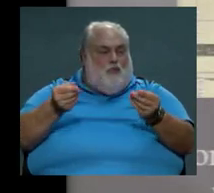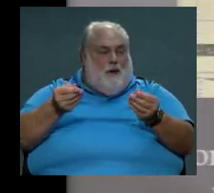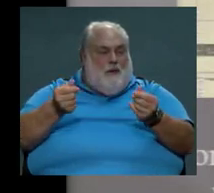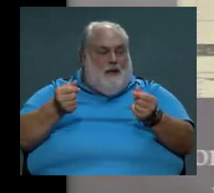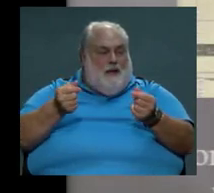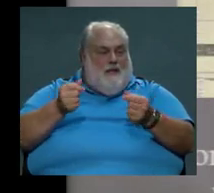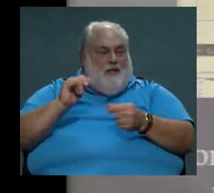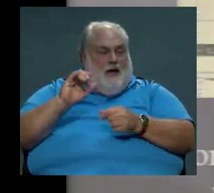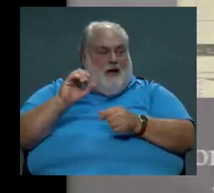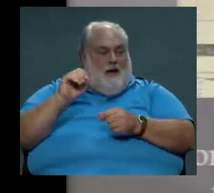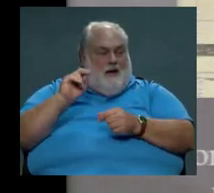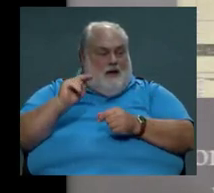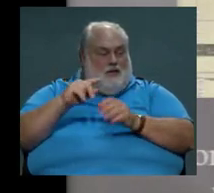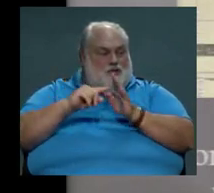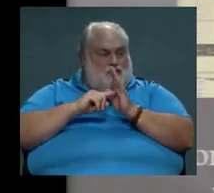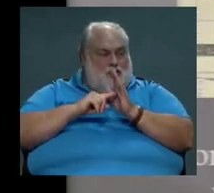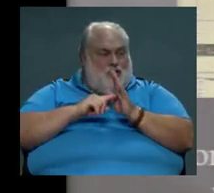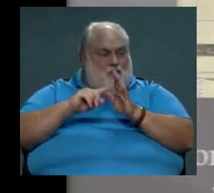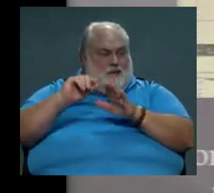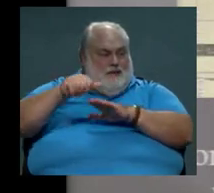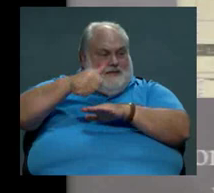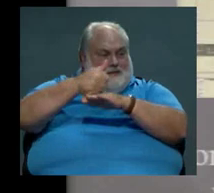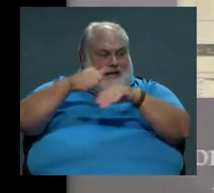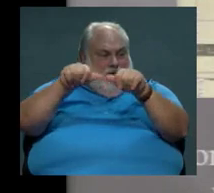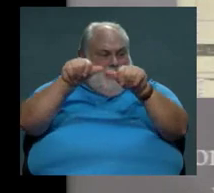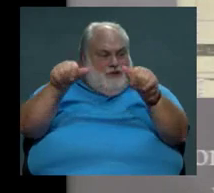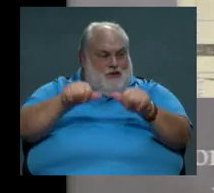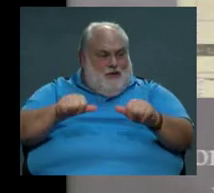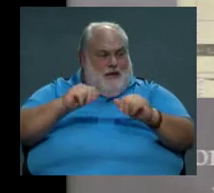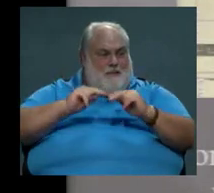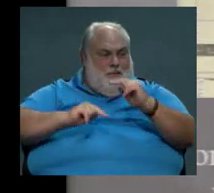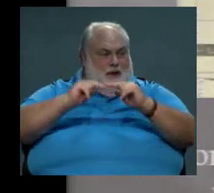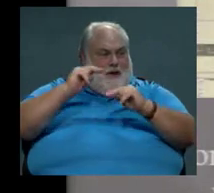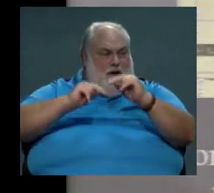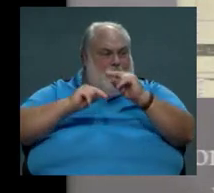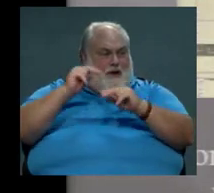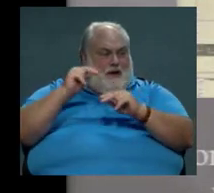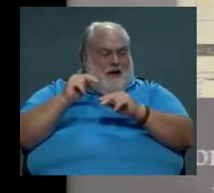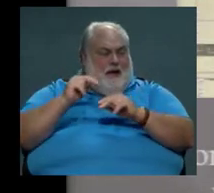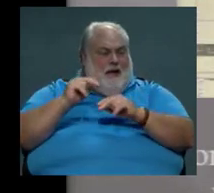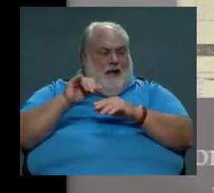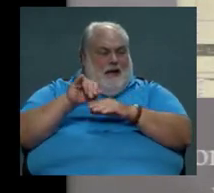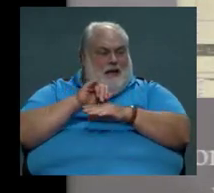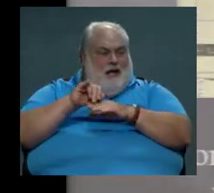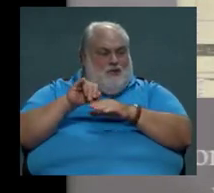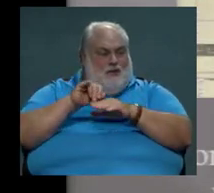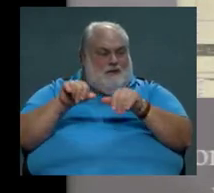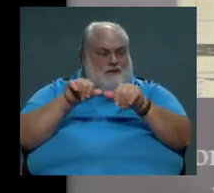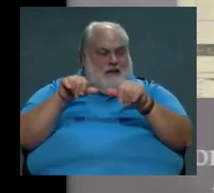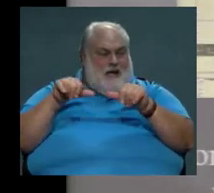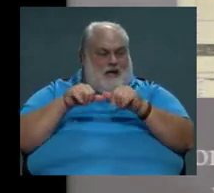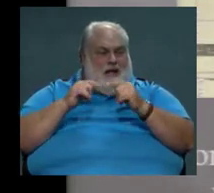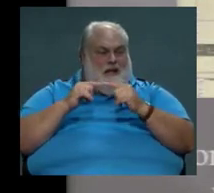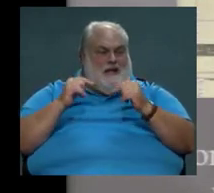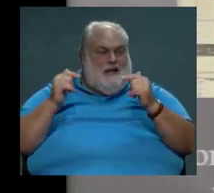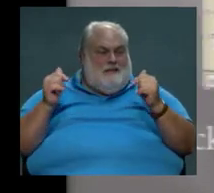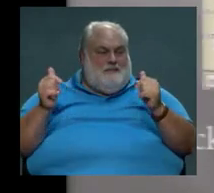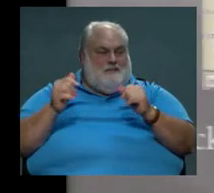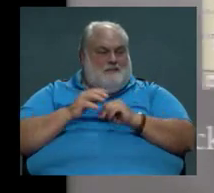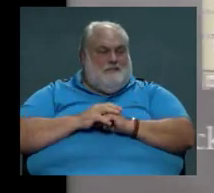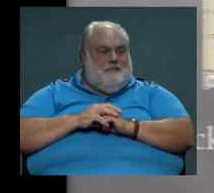The icons show whether it's a statue, a building, industrial site, etc. Next.